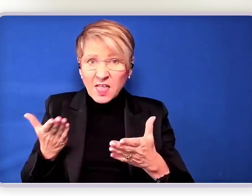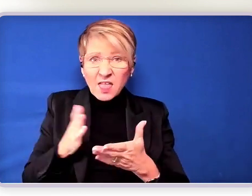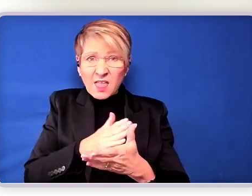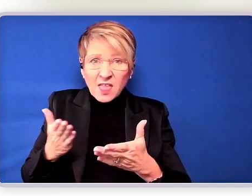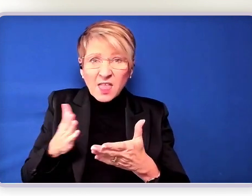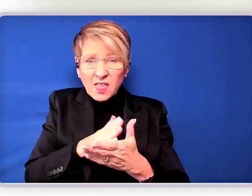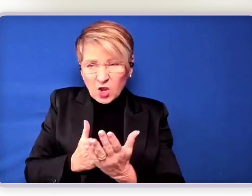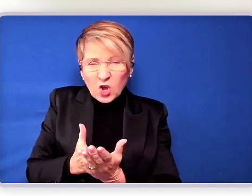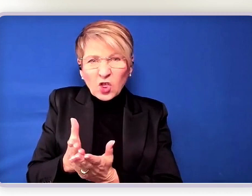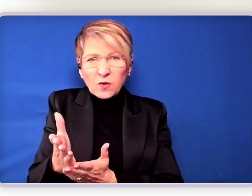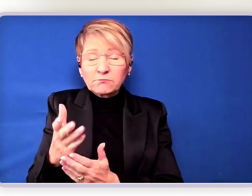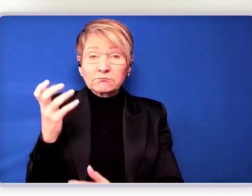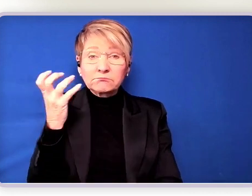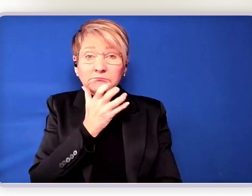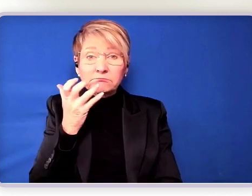there.